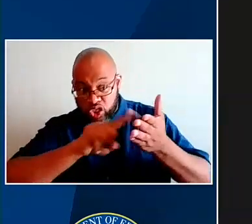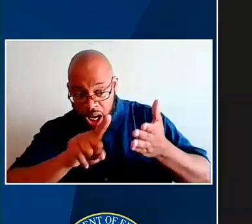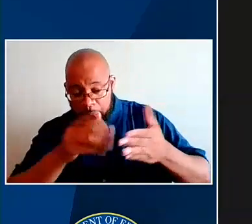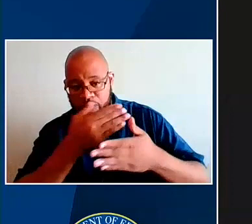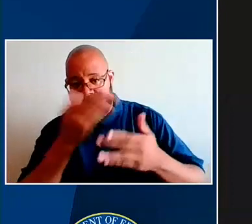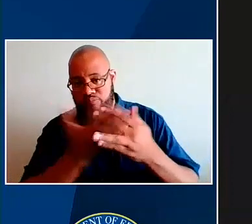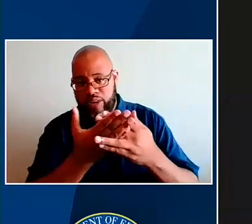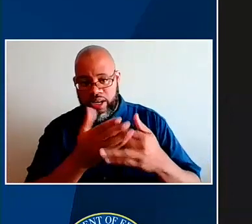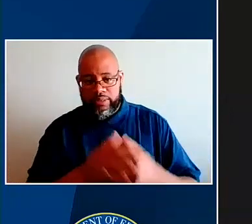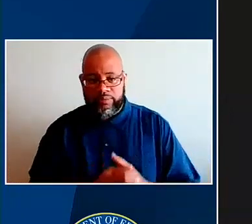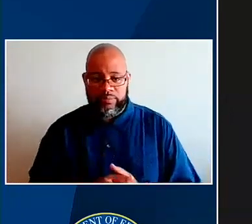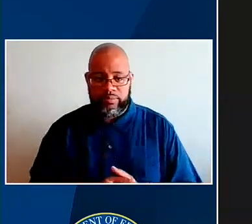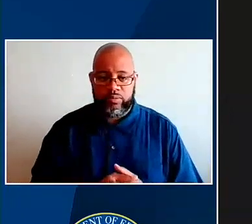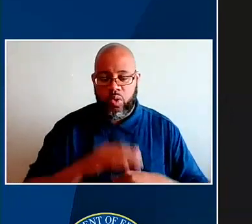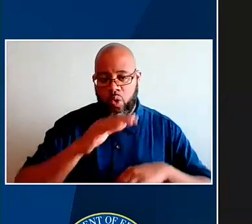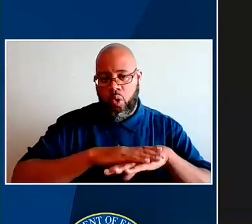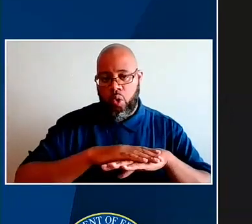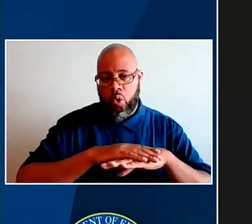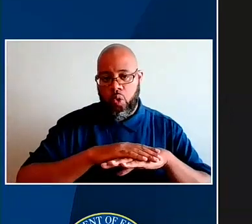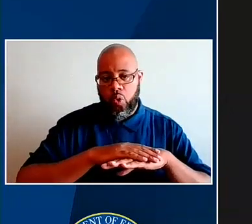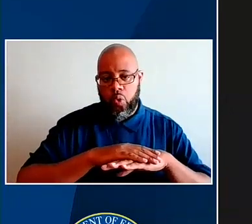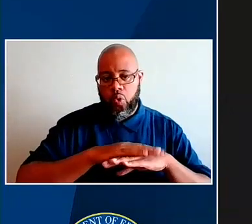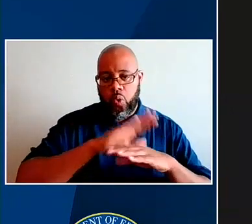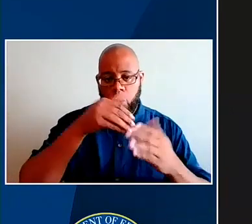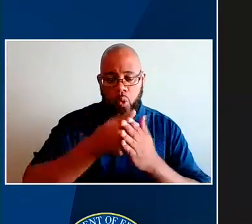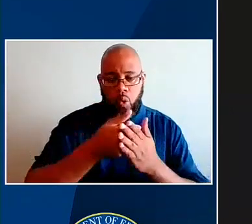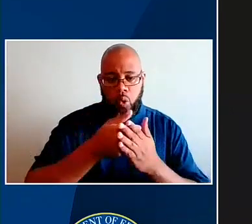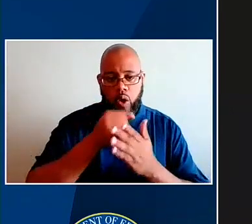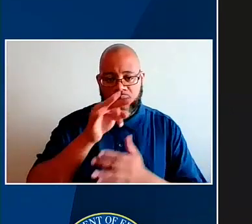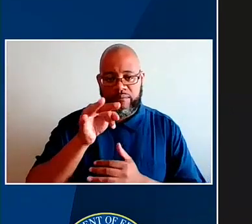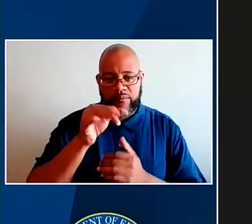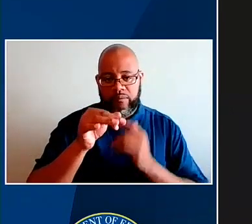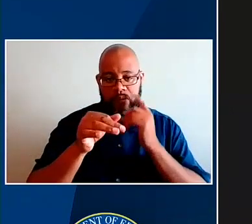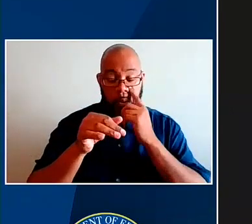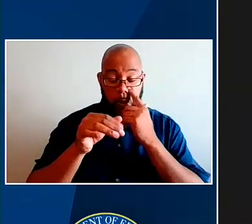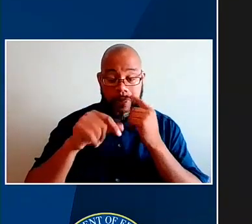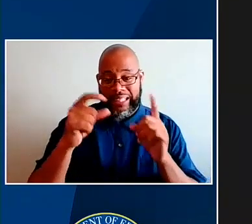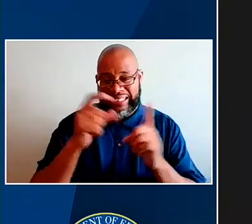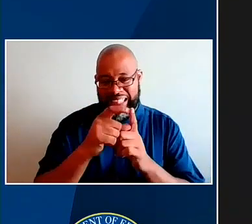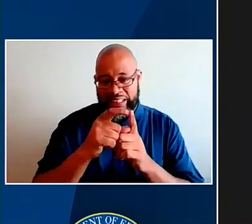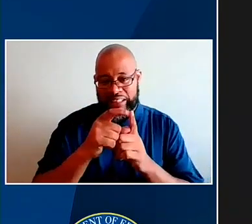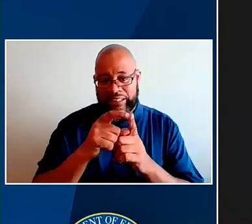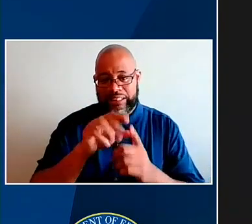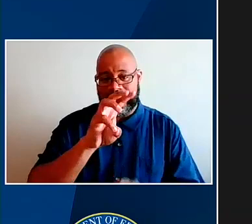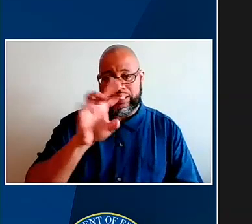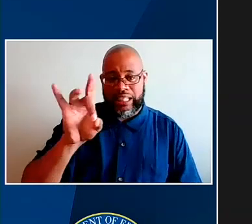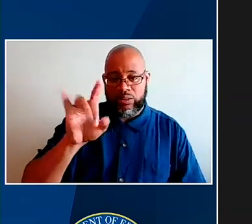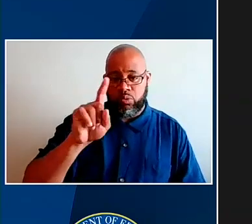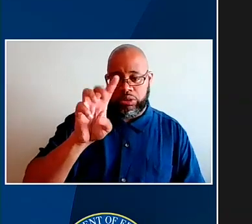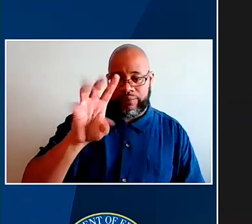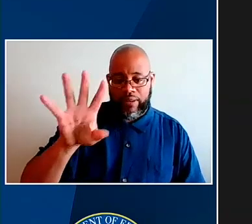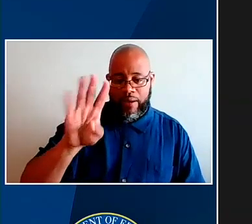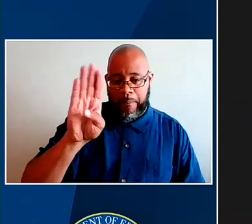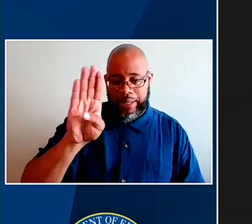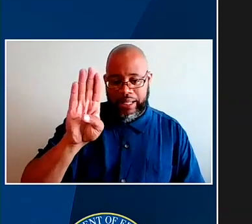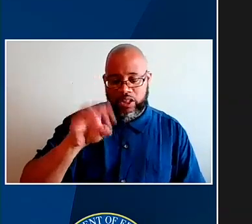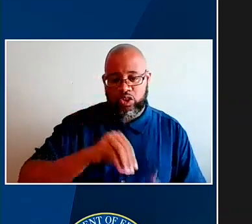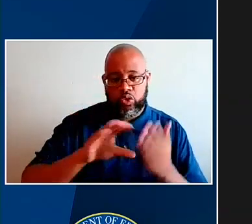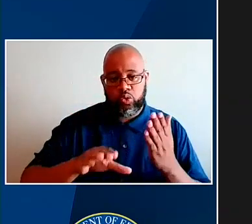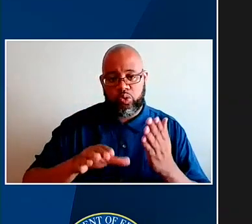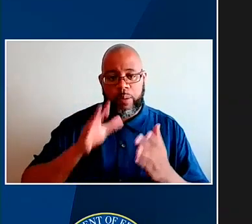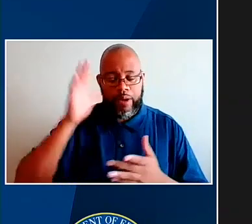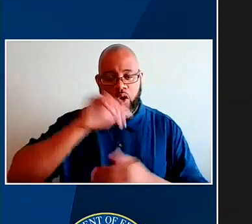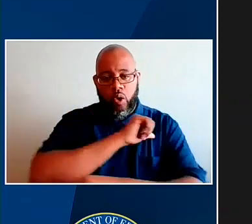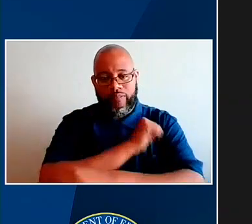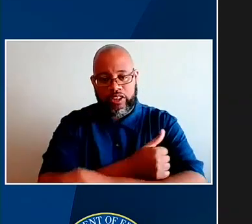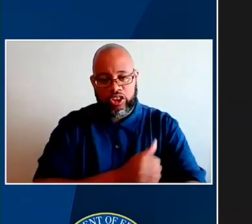break on the entirety of the text that's in 668-165B, student or parent